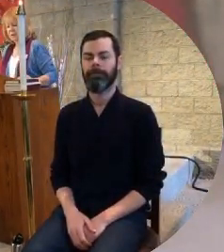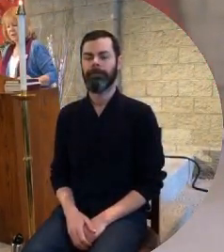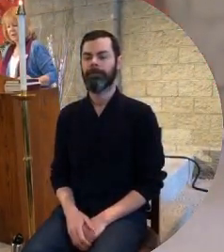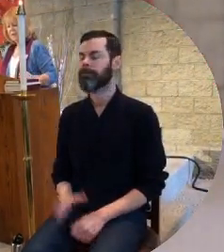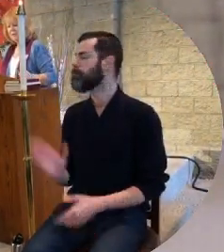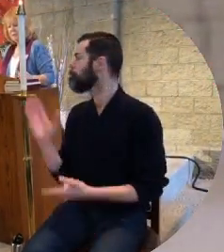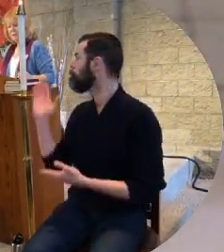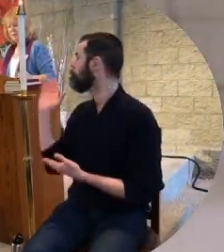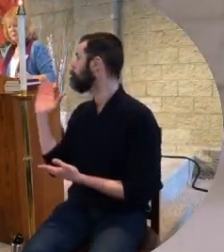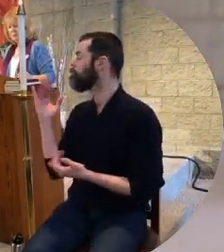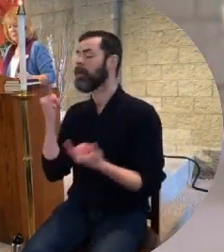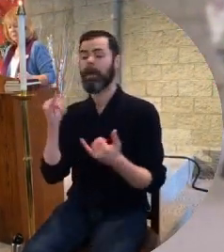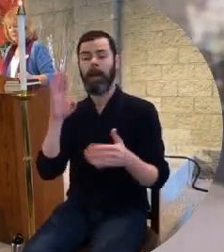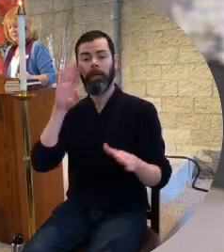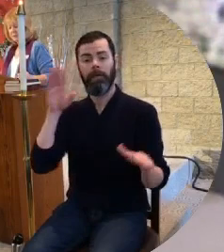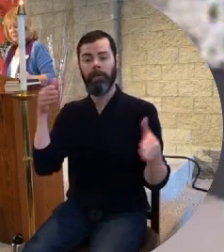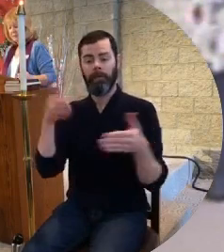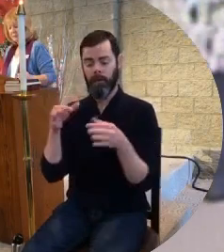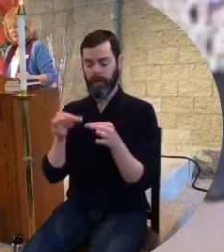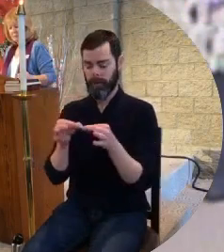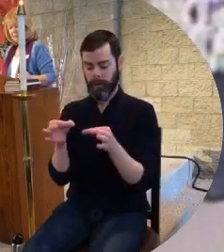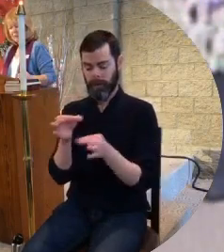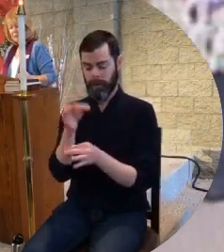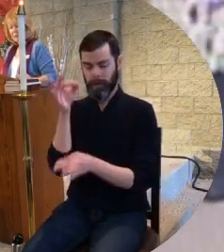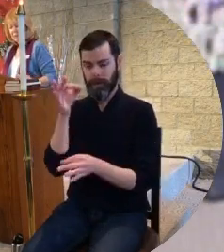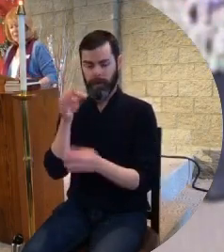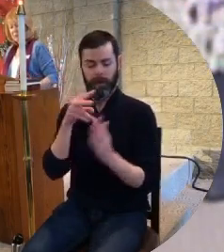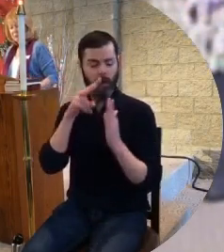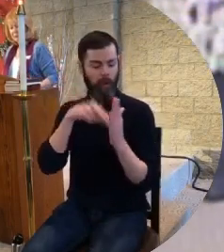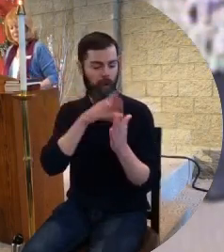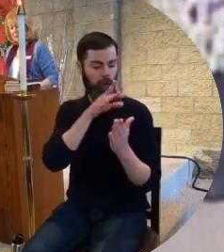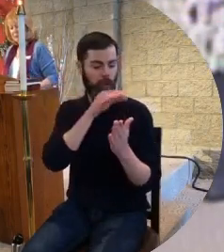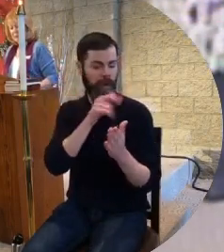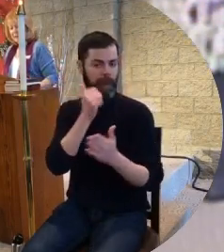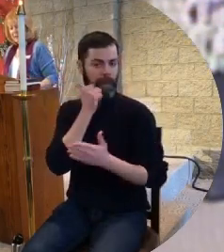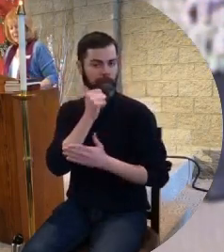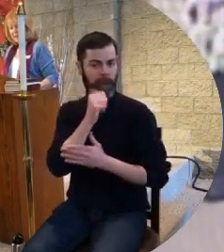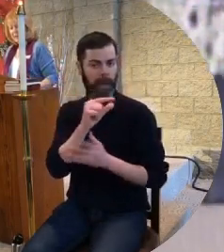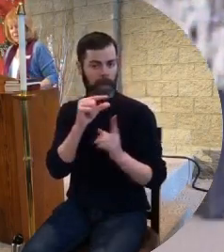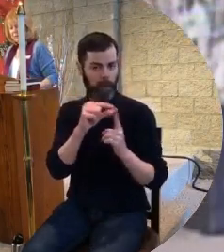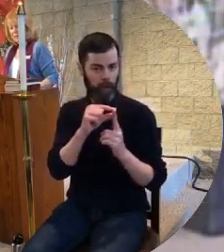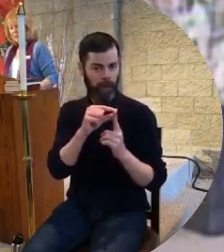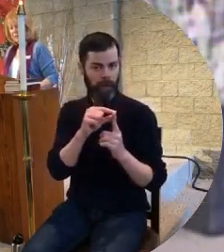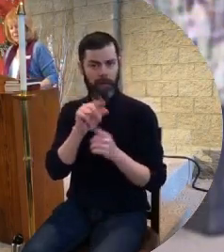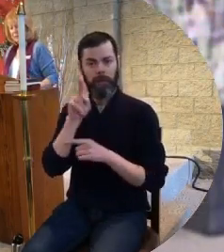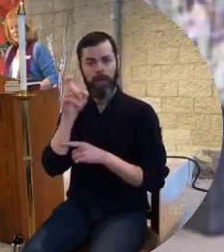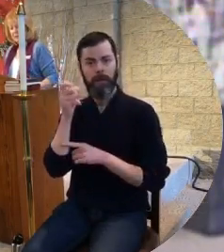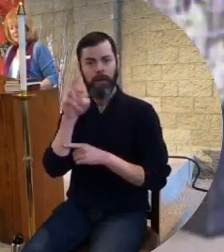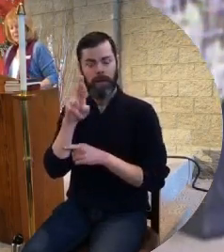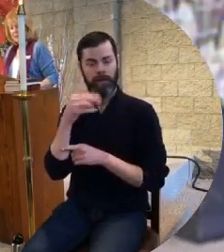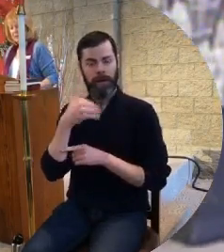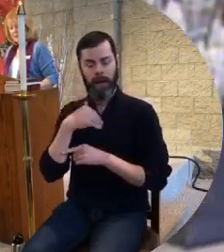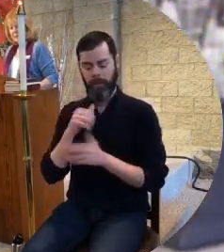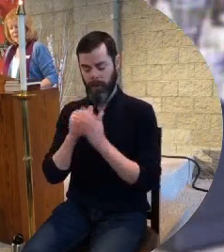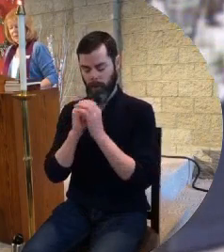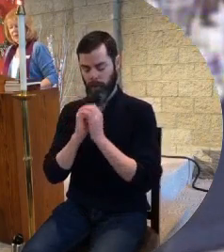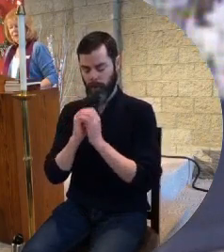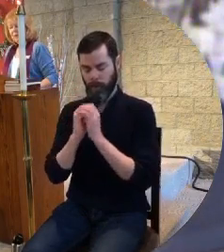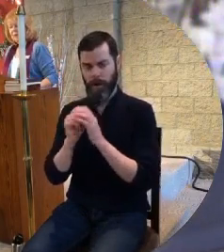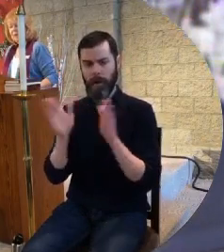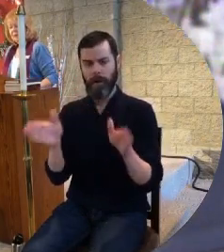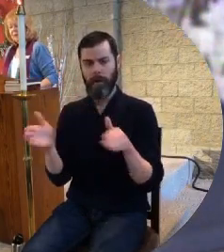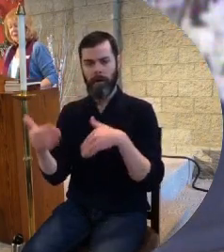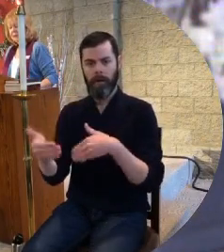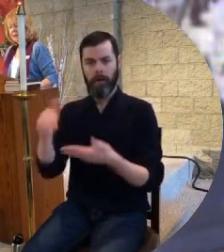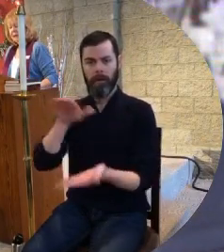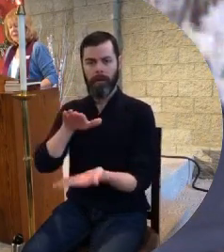We now move deeper into spirit with the reading of the daily word. As the usher brings down the prayer box, you are invited